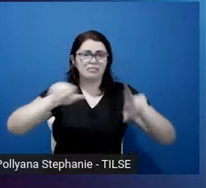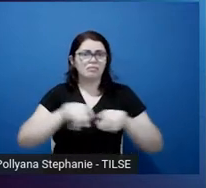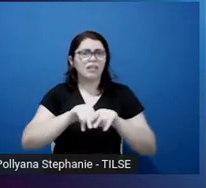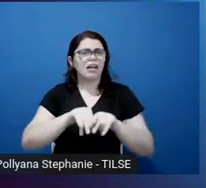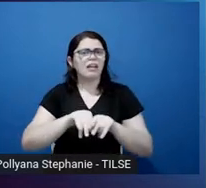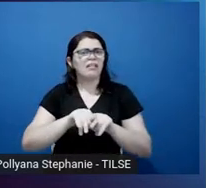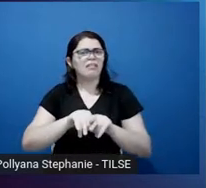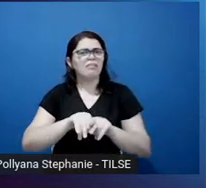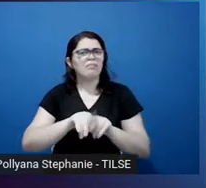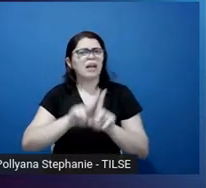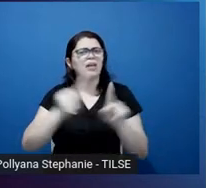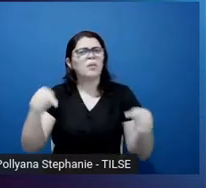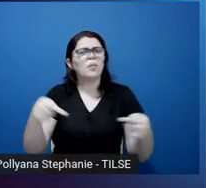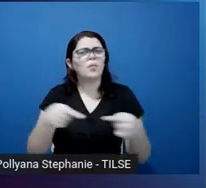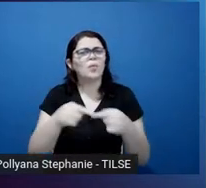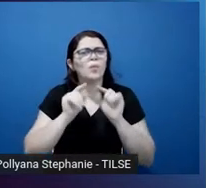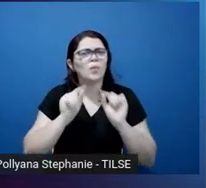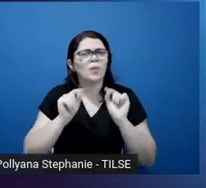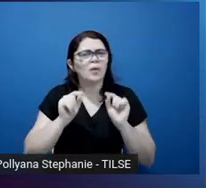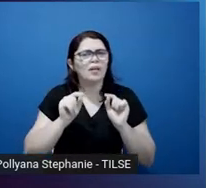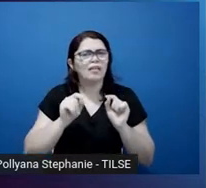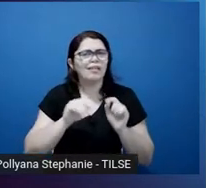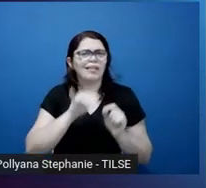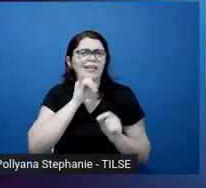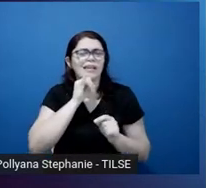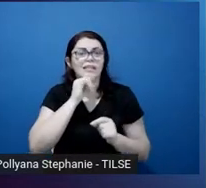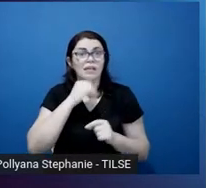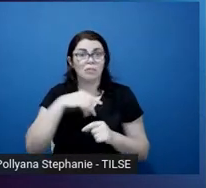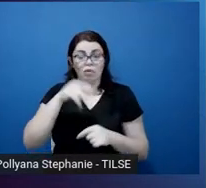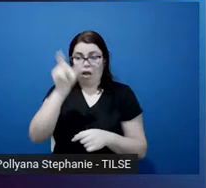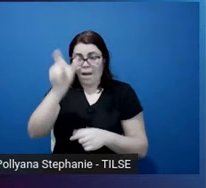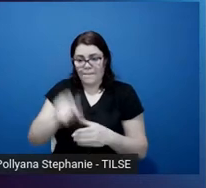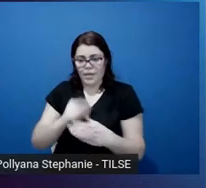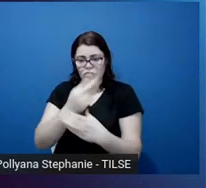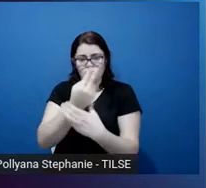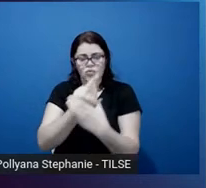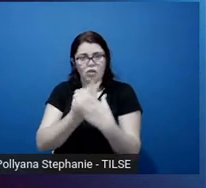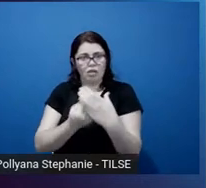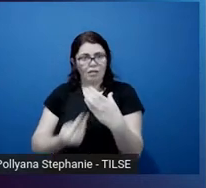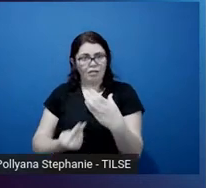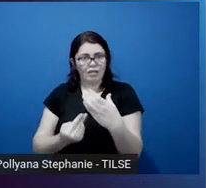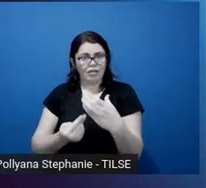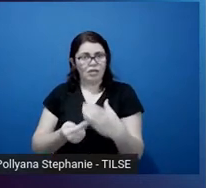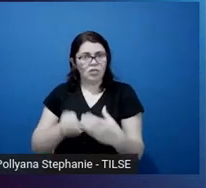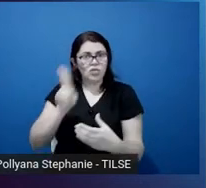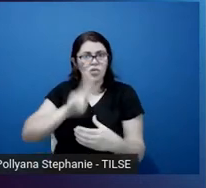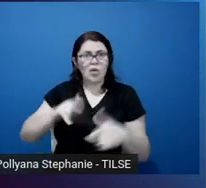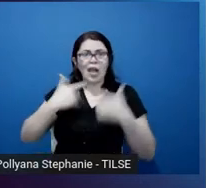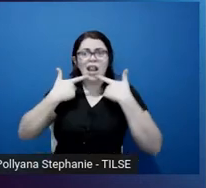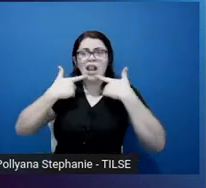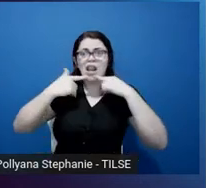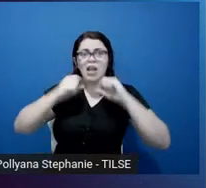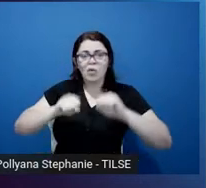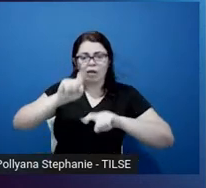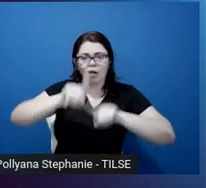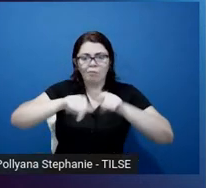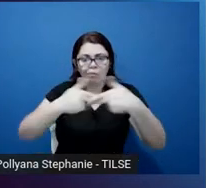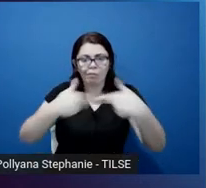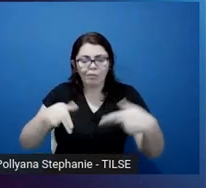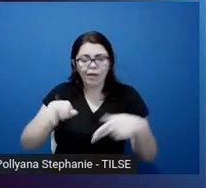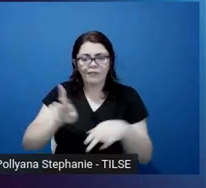to using when a bilingual uses all of their linguistic resources to make